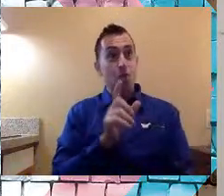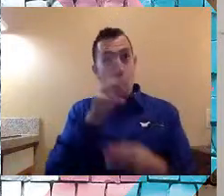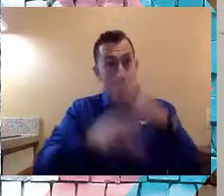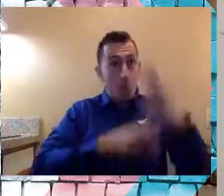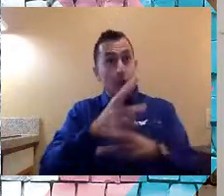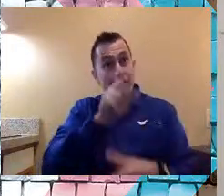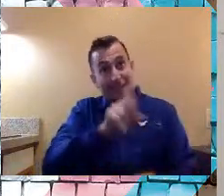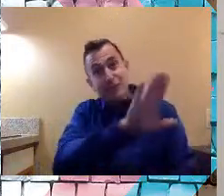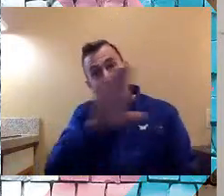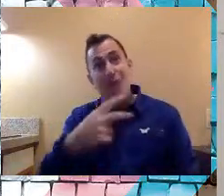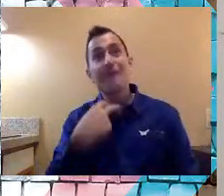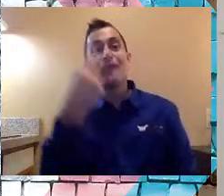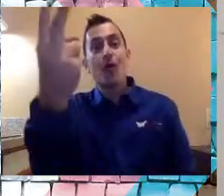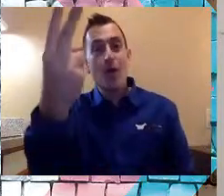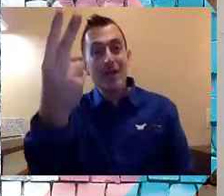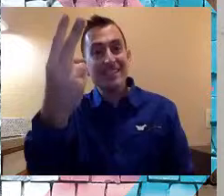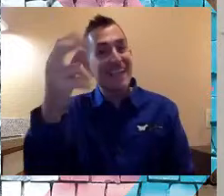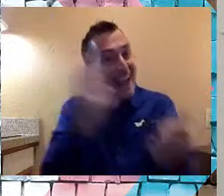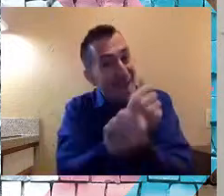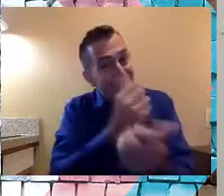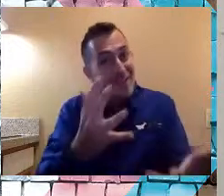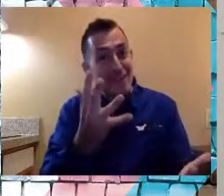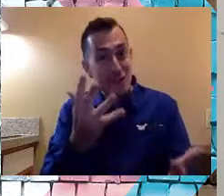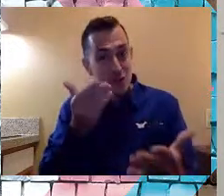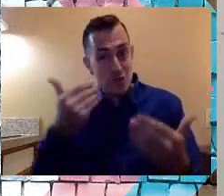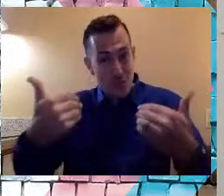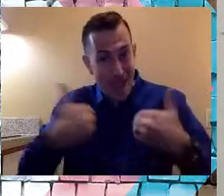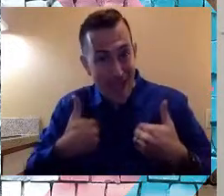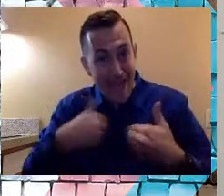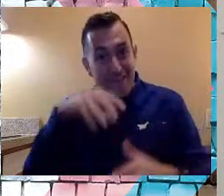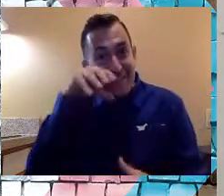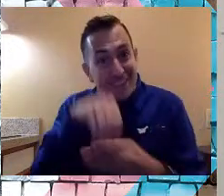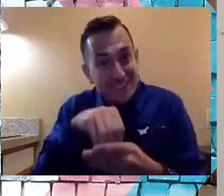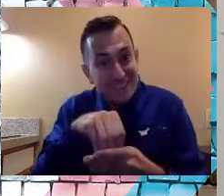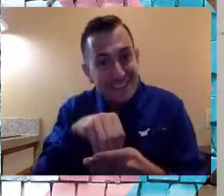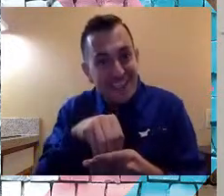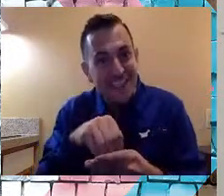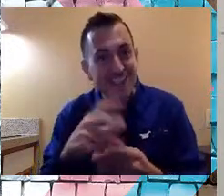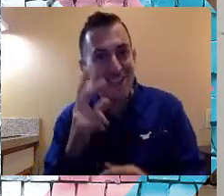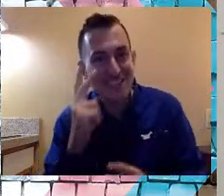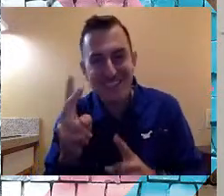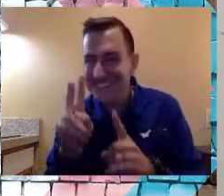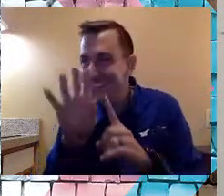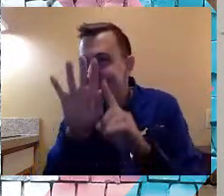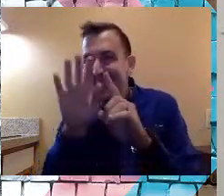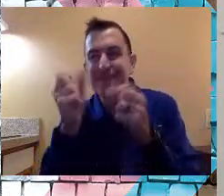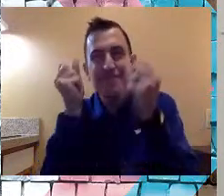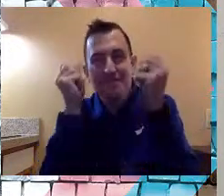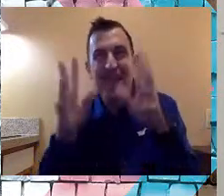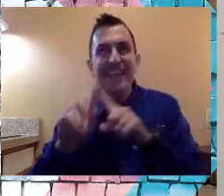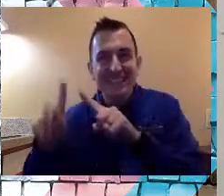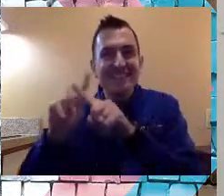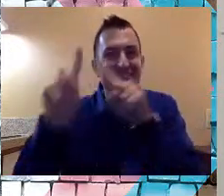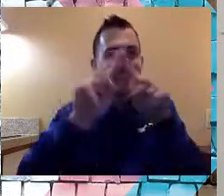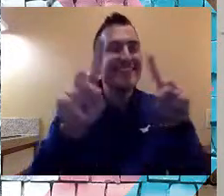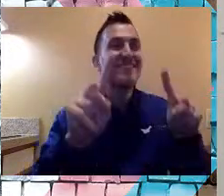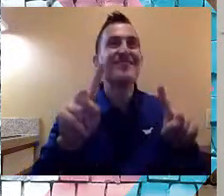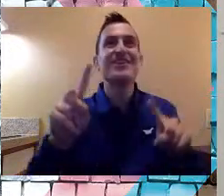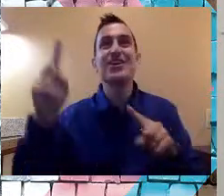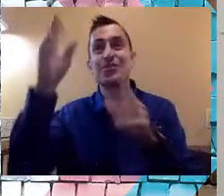the gifts that you bring. Look at this one. He's singing to all of these grandpas and grandpas. Grandmas and